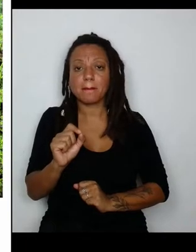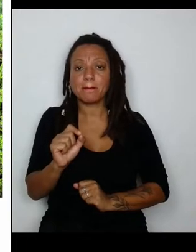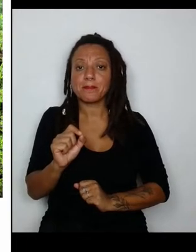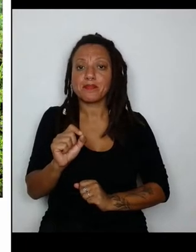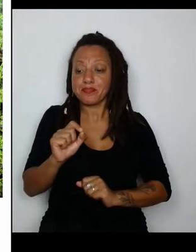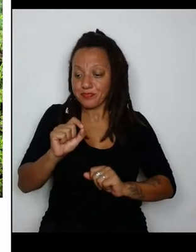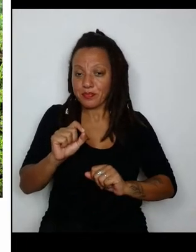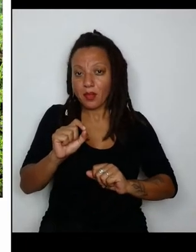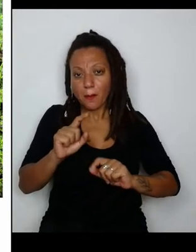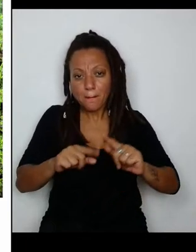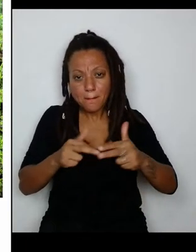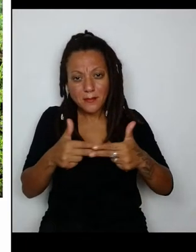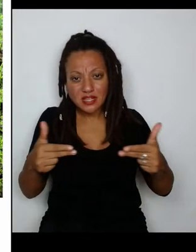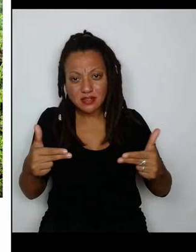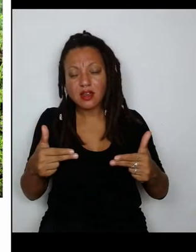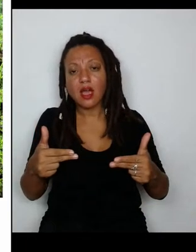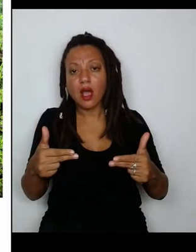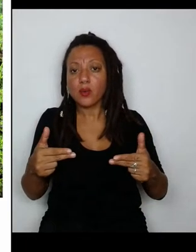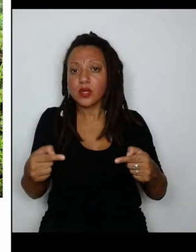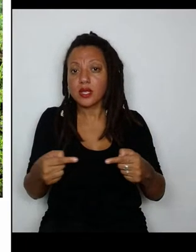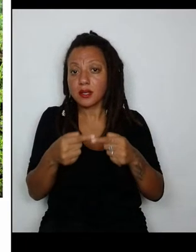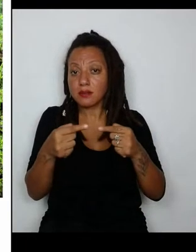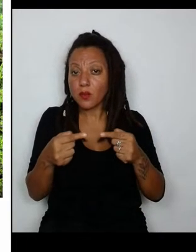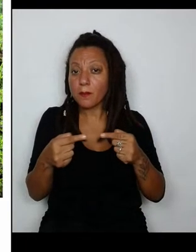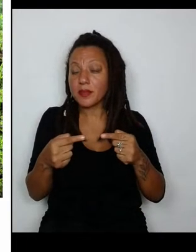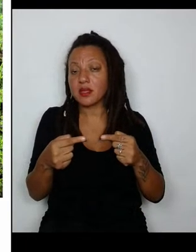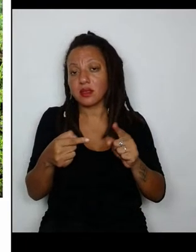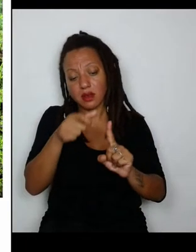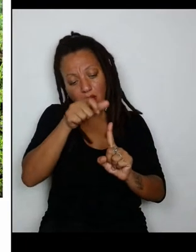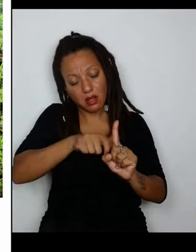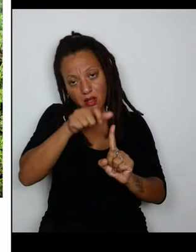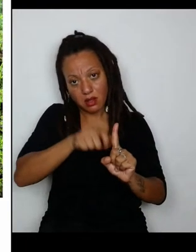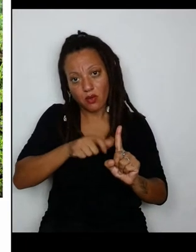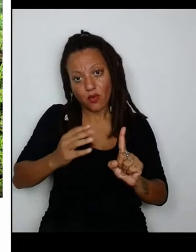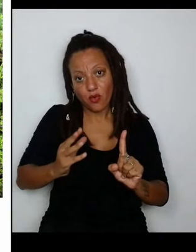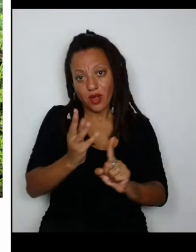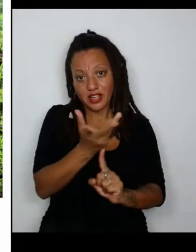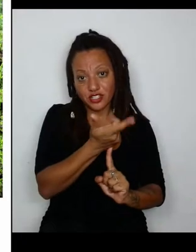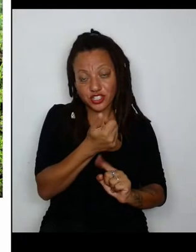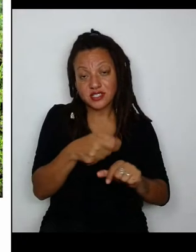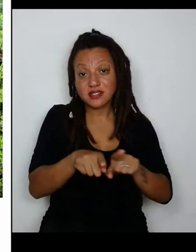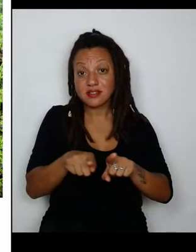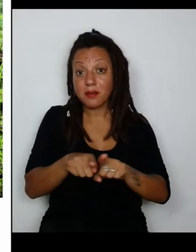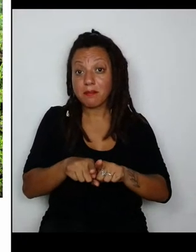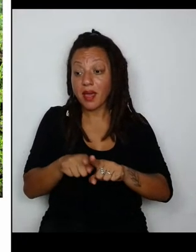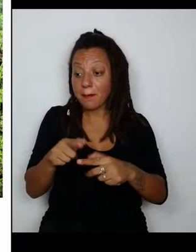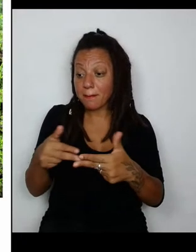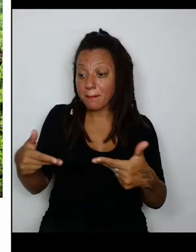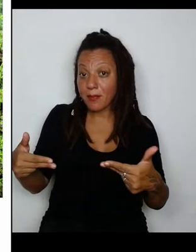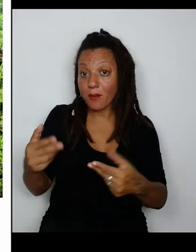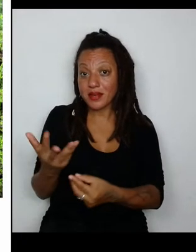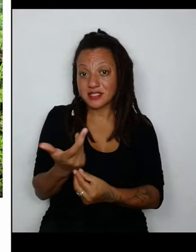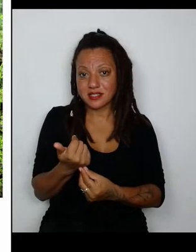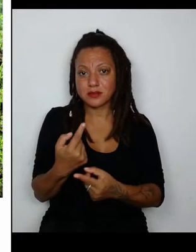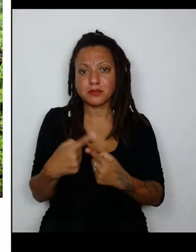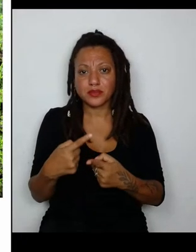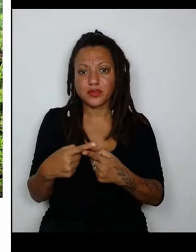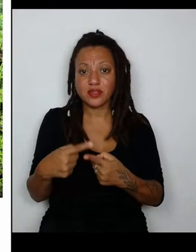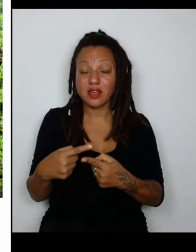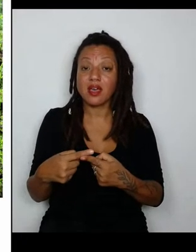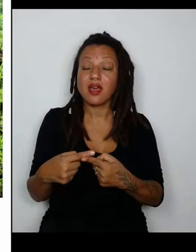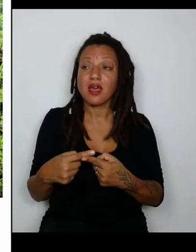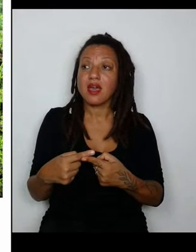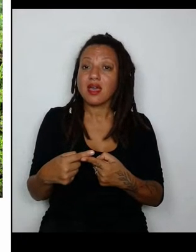created as cargo things that have traveled from the past and continue to circulate in the present denning's